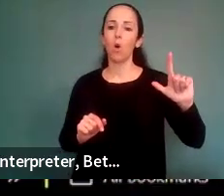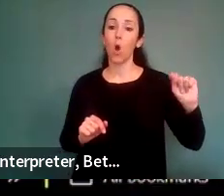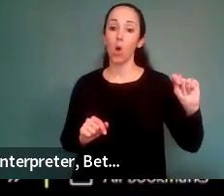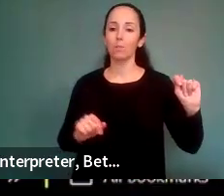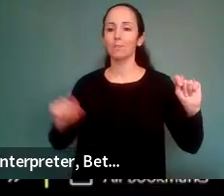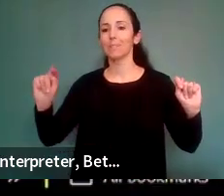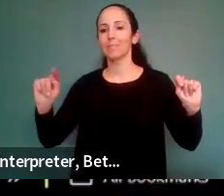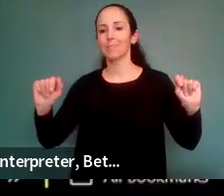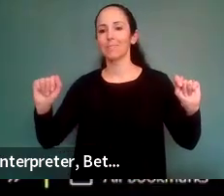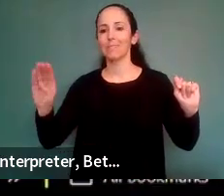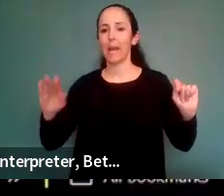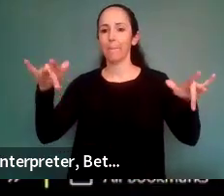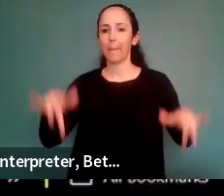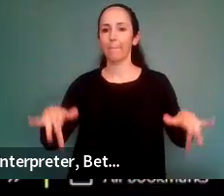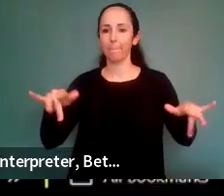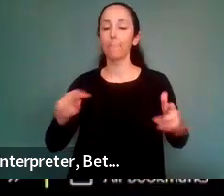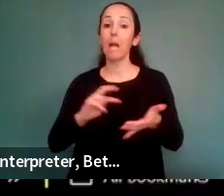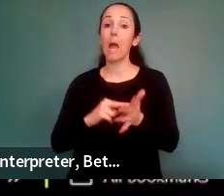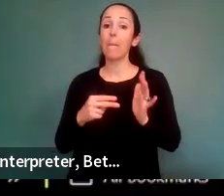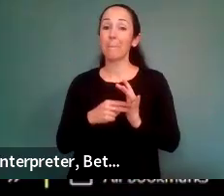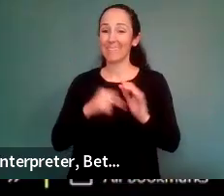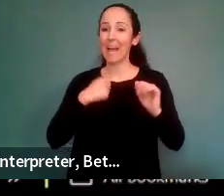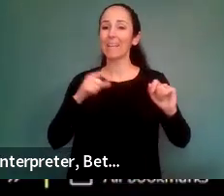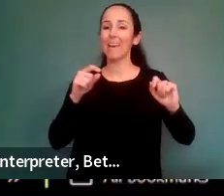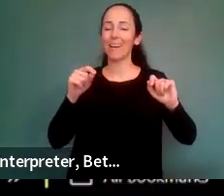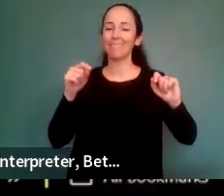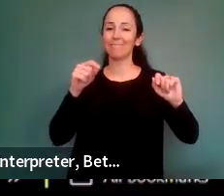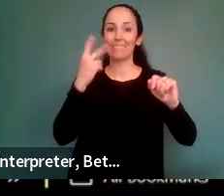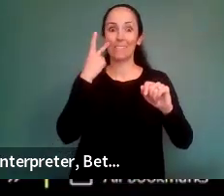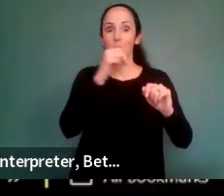and it allows me to bounce between all my open applications.